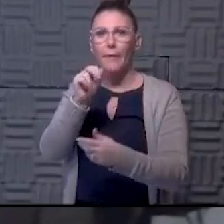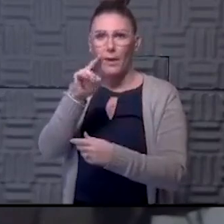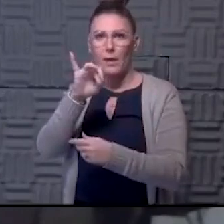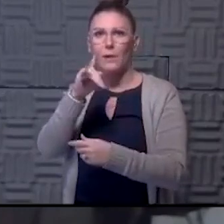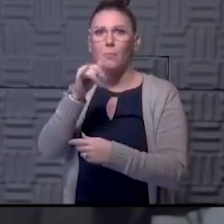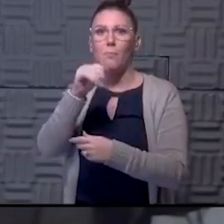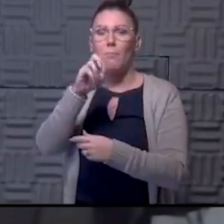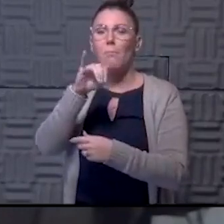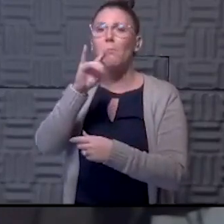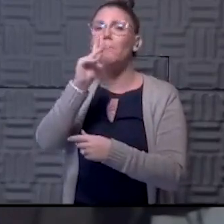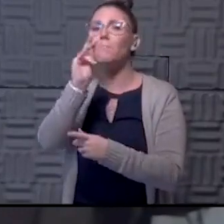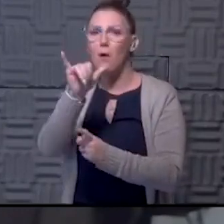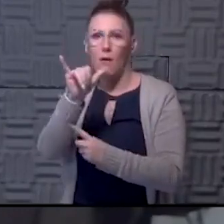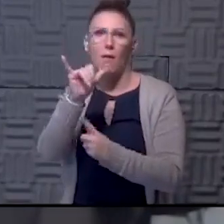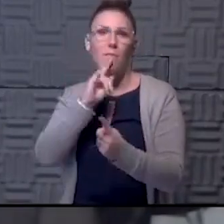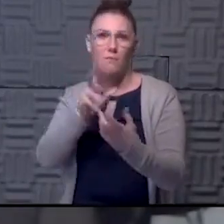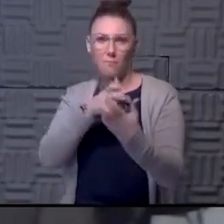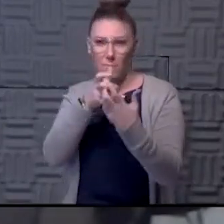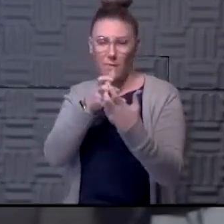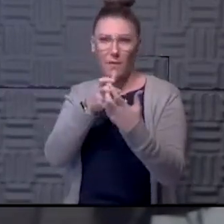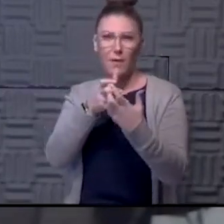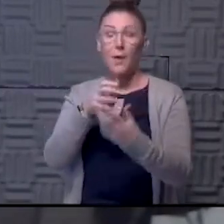and the